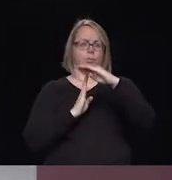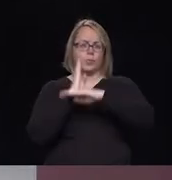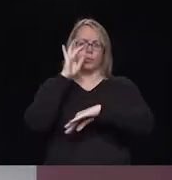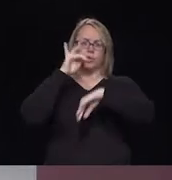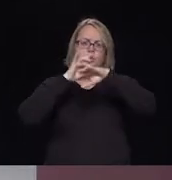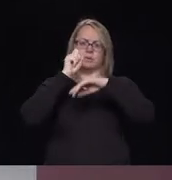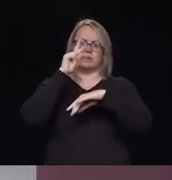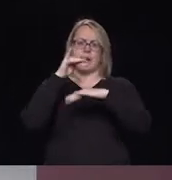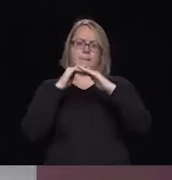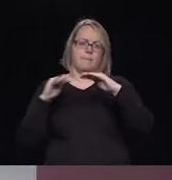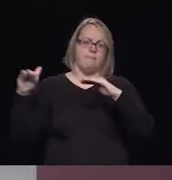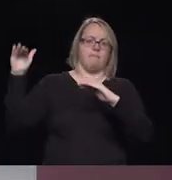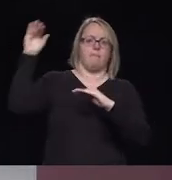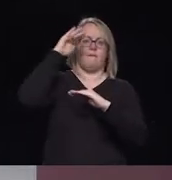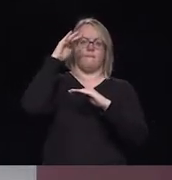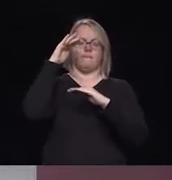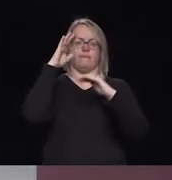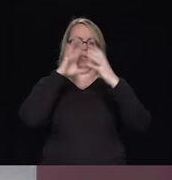touches the sky.